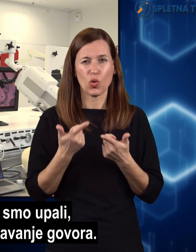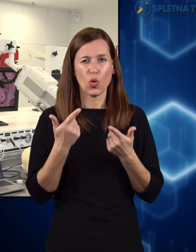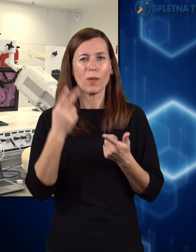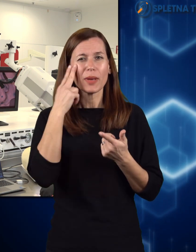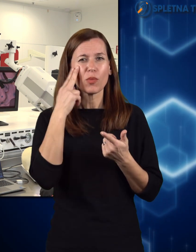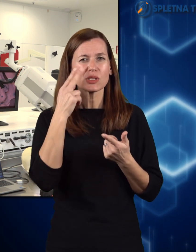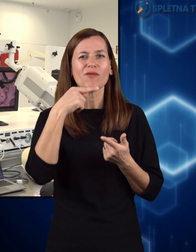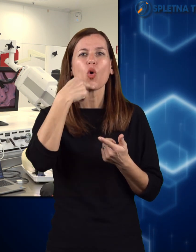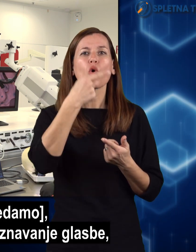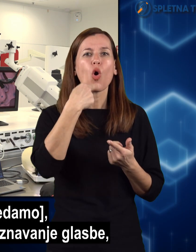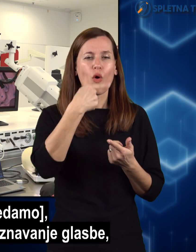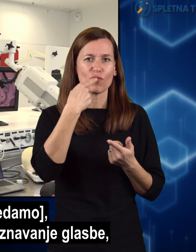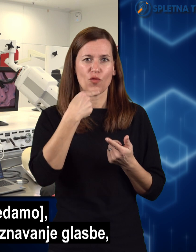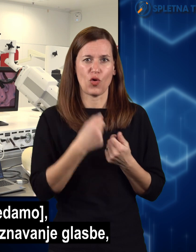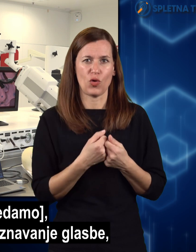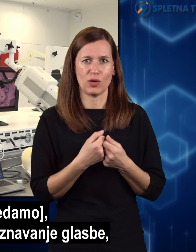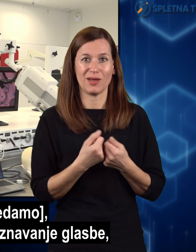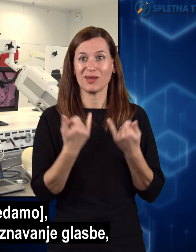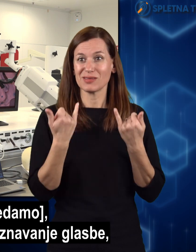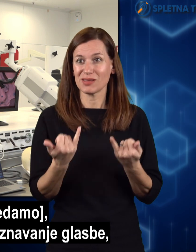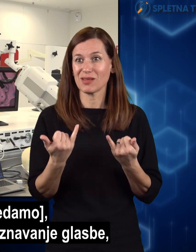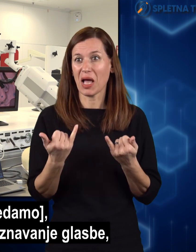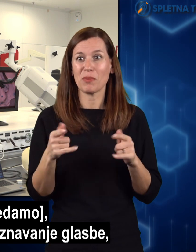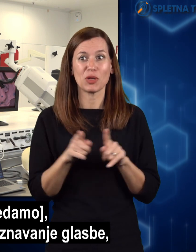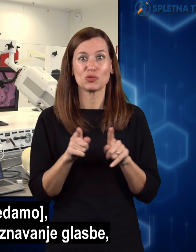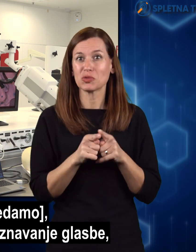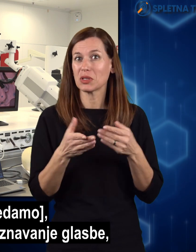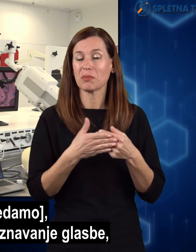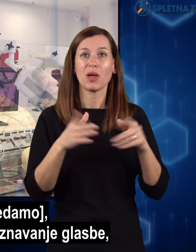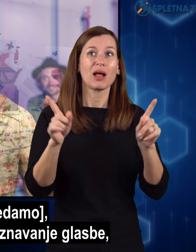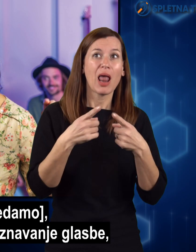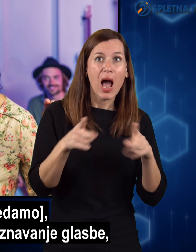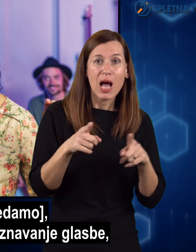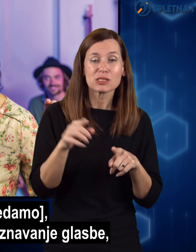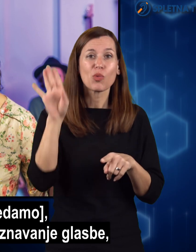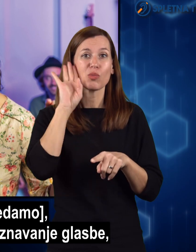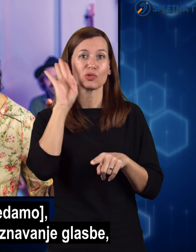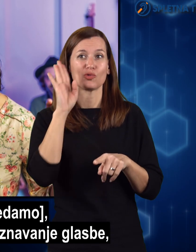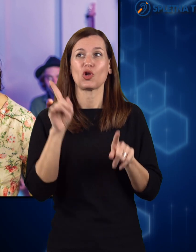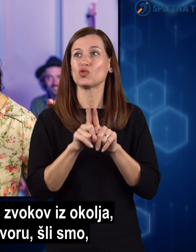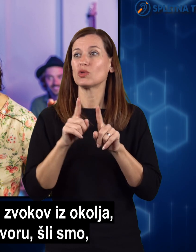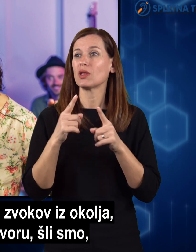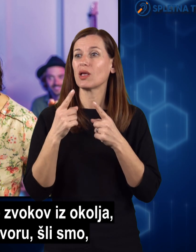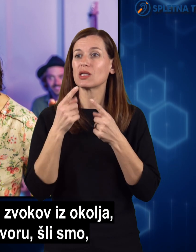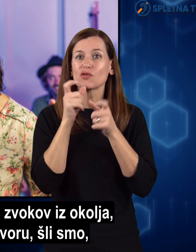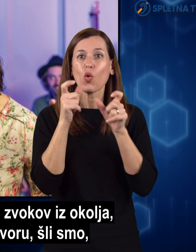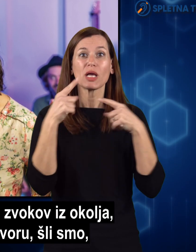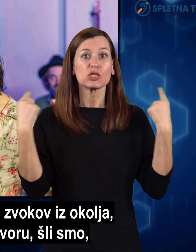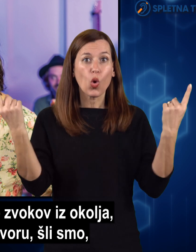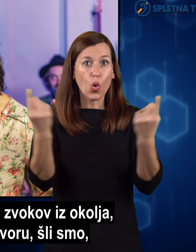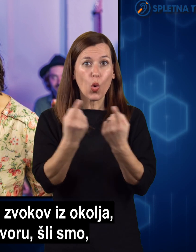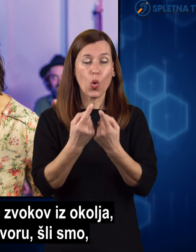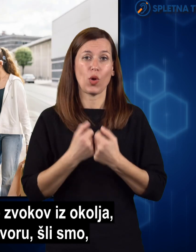perception. Now, it's, how is their music perception? How is their perception